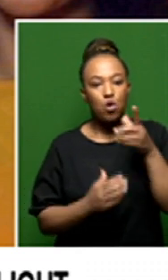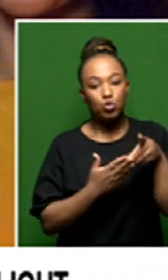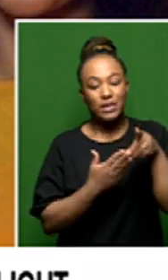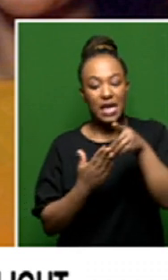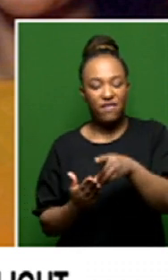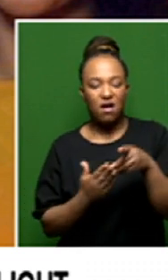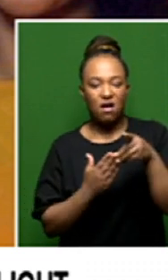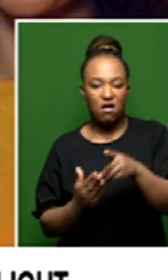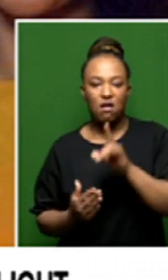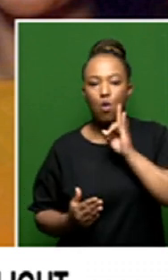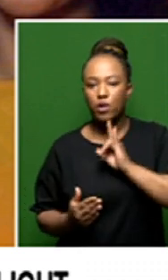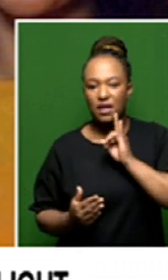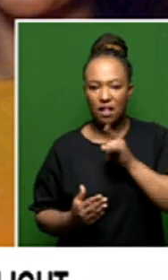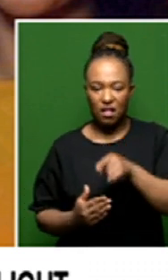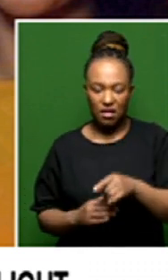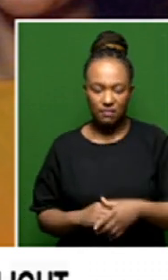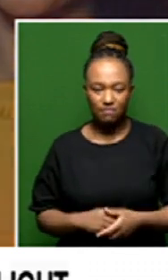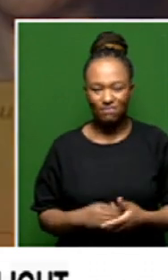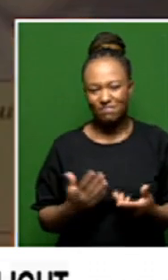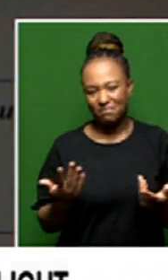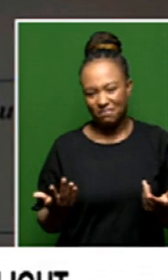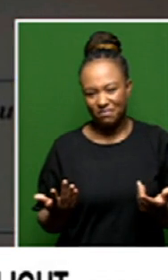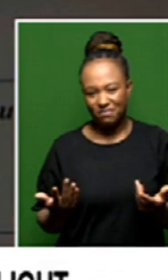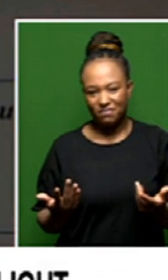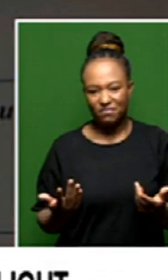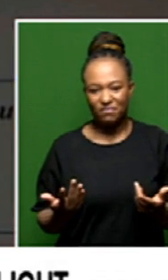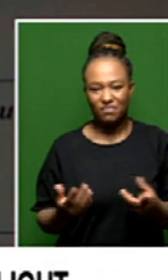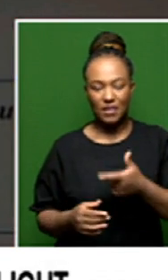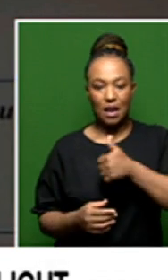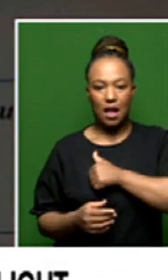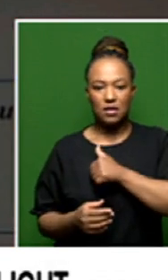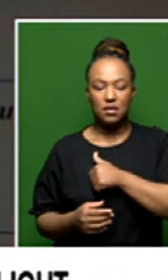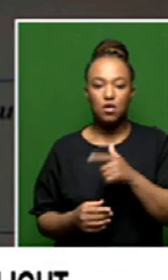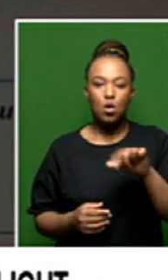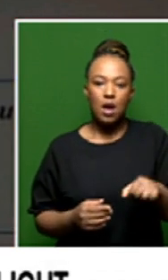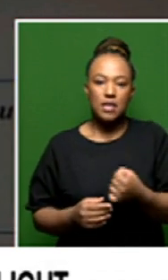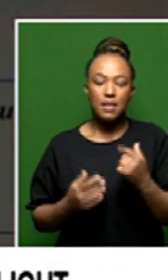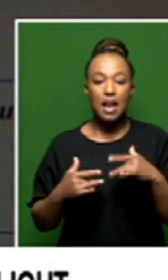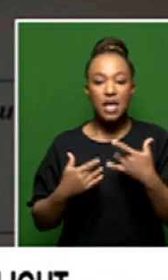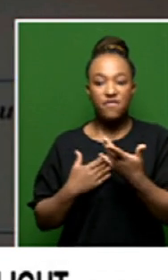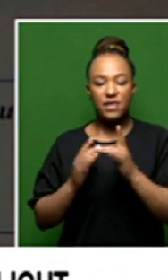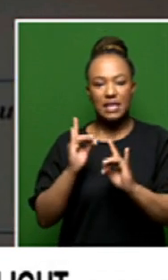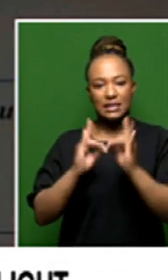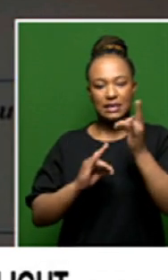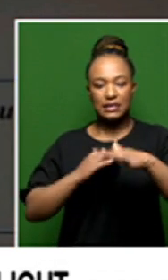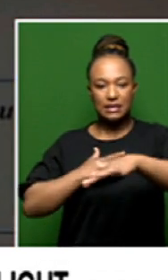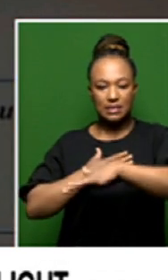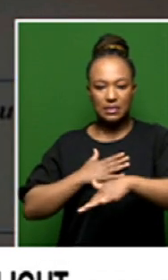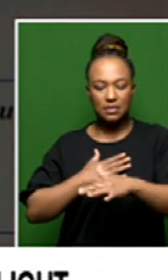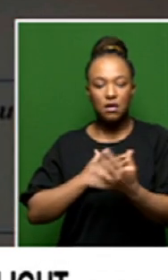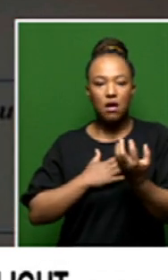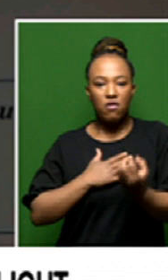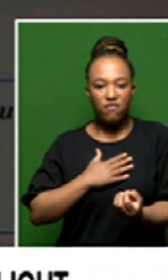to the hotel. I mean, fortunately, as I said, my husband does live in the city, so I have